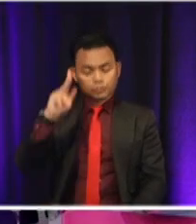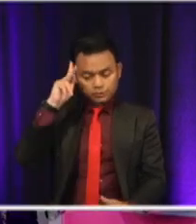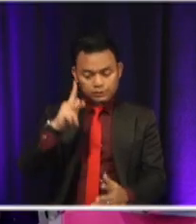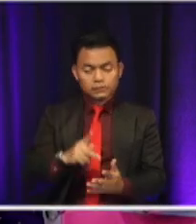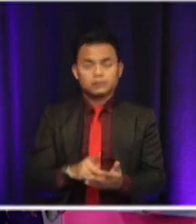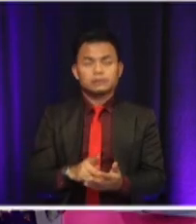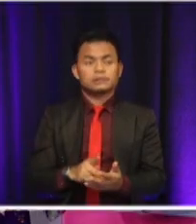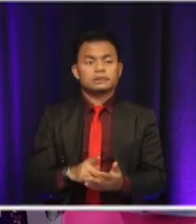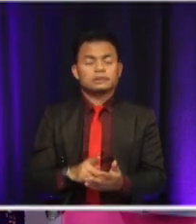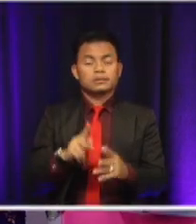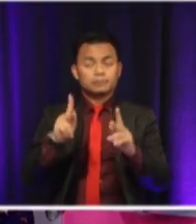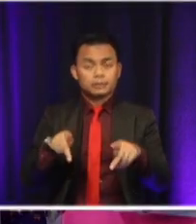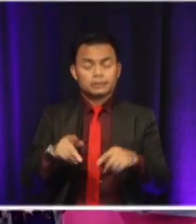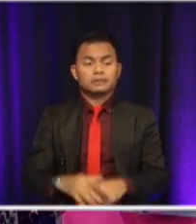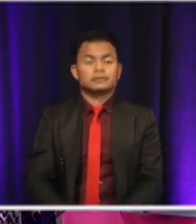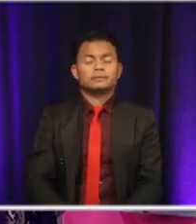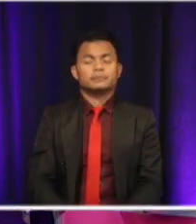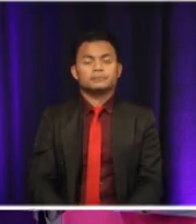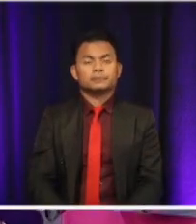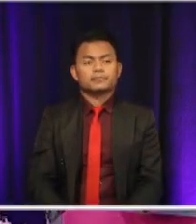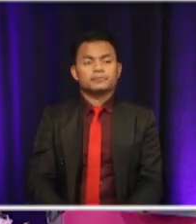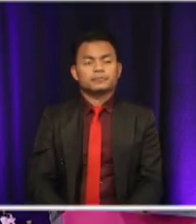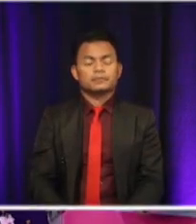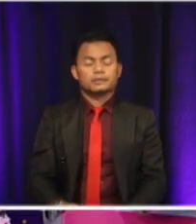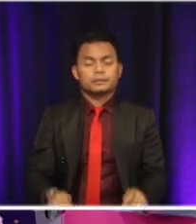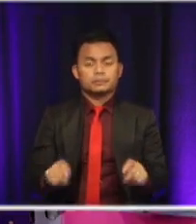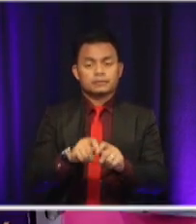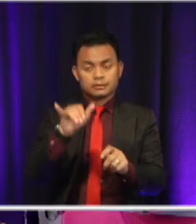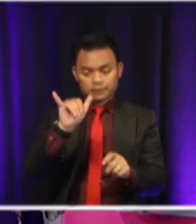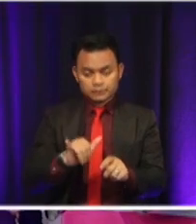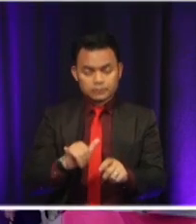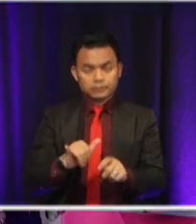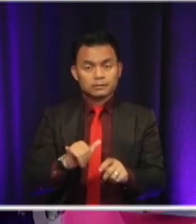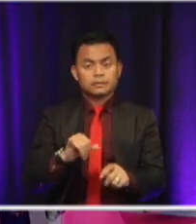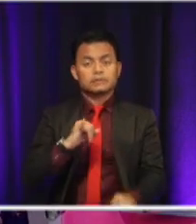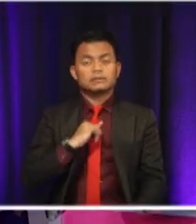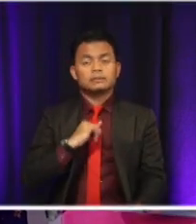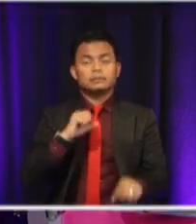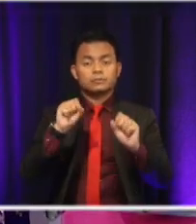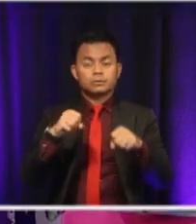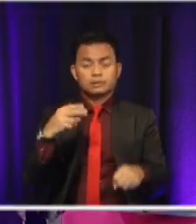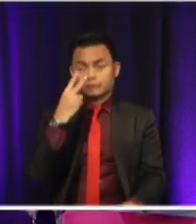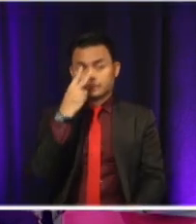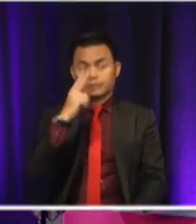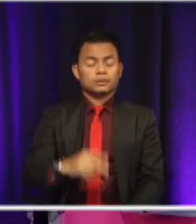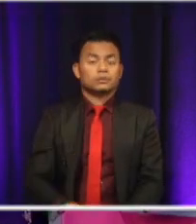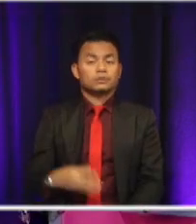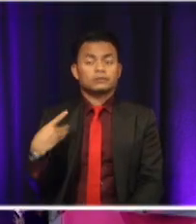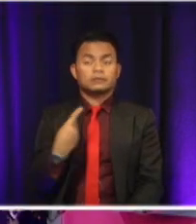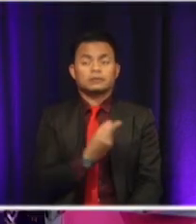text, towards the task. So as you can see on the slide, you could feel pleased, you could